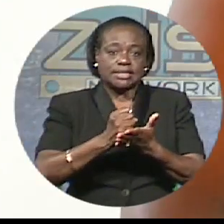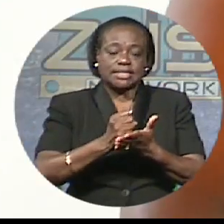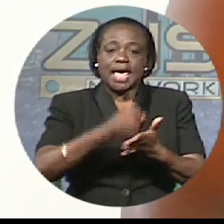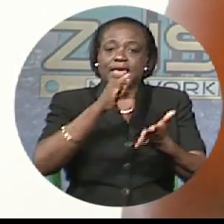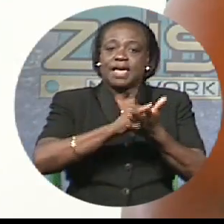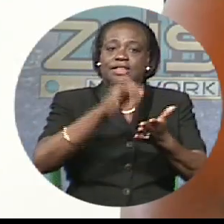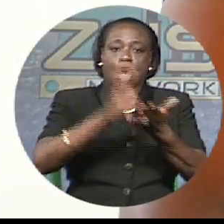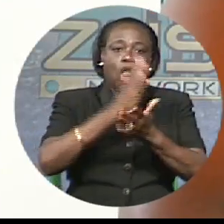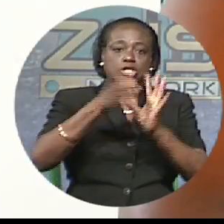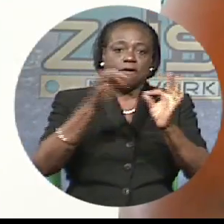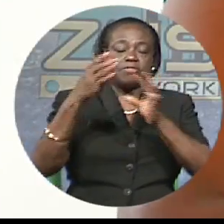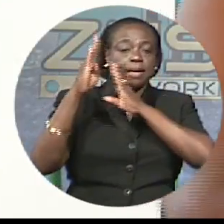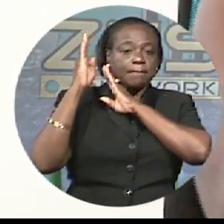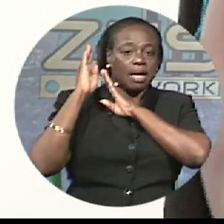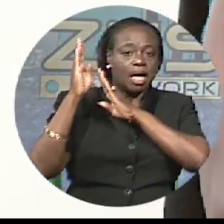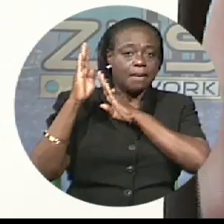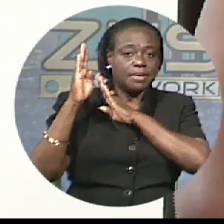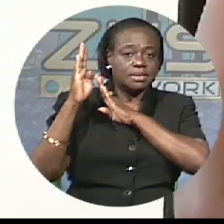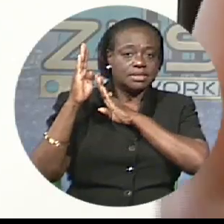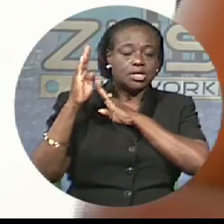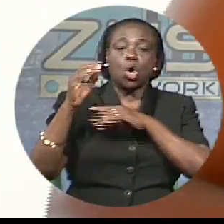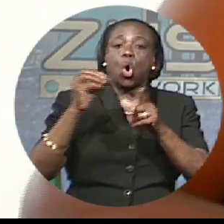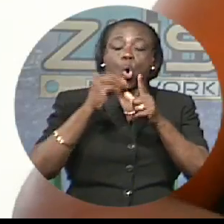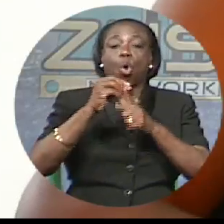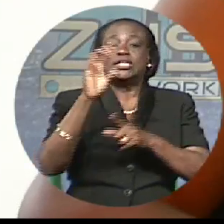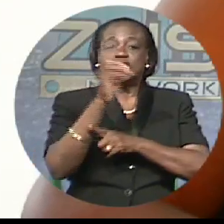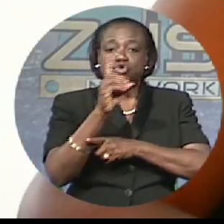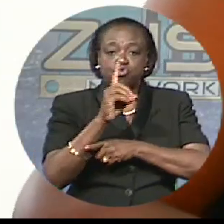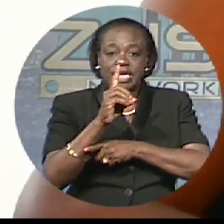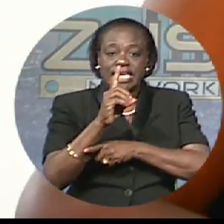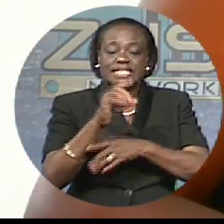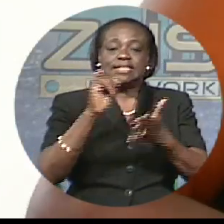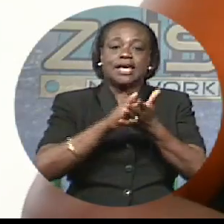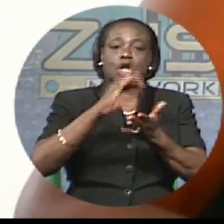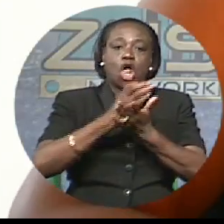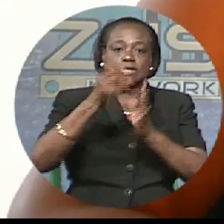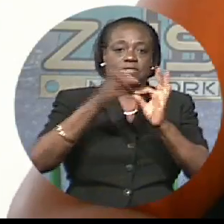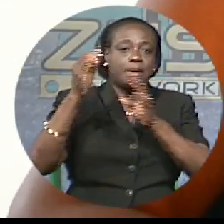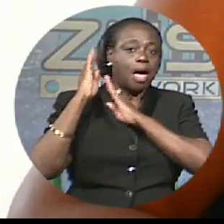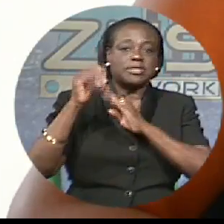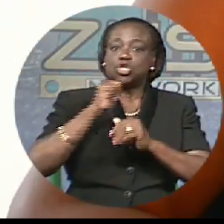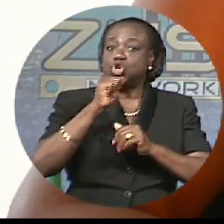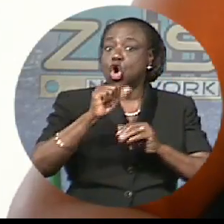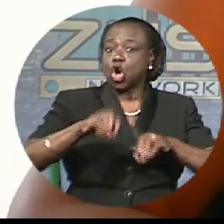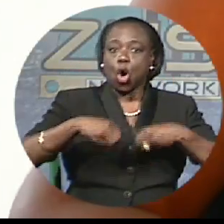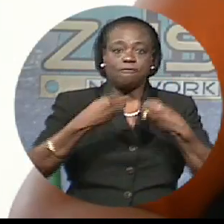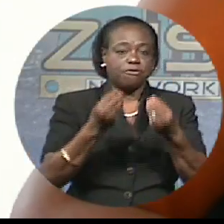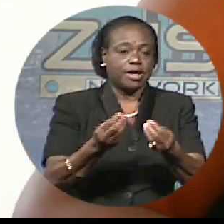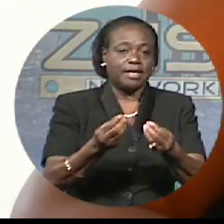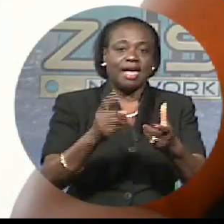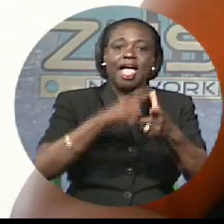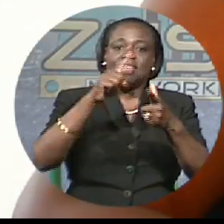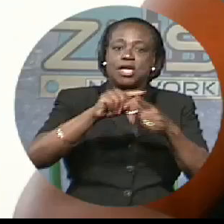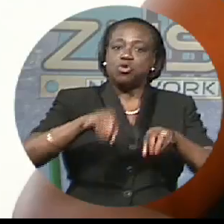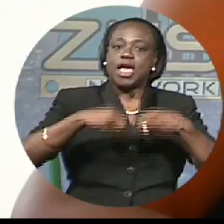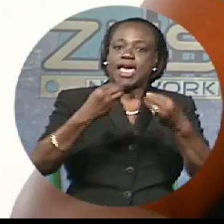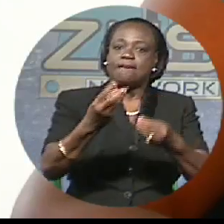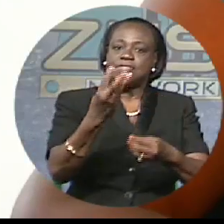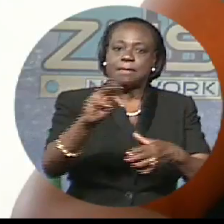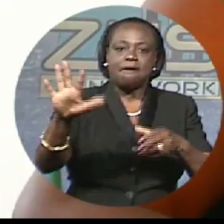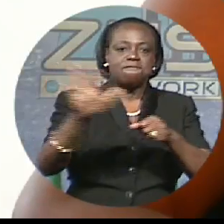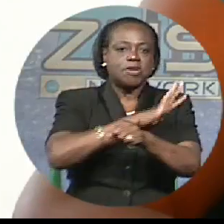the College of the Bahamas or degrees that the College of the Bahamas is not offering, then you give them the